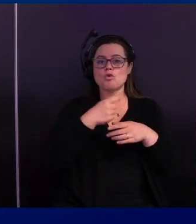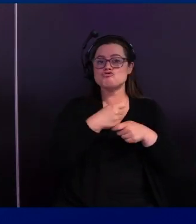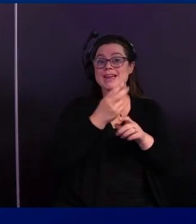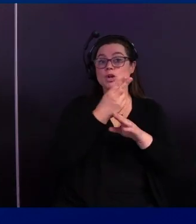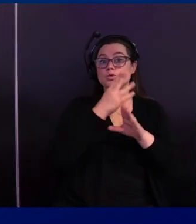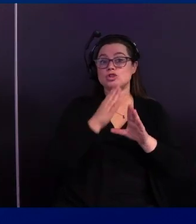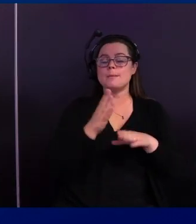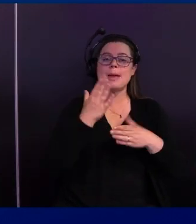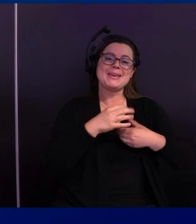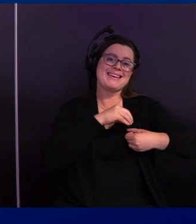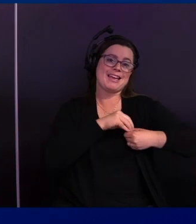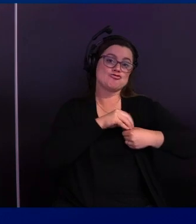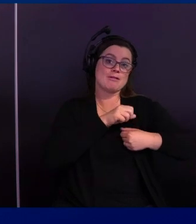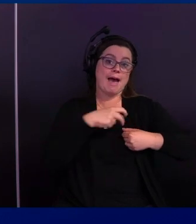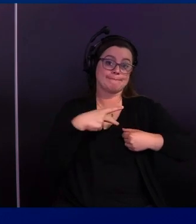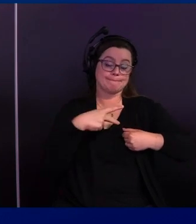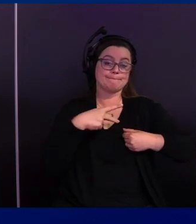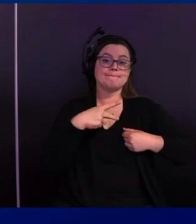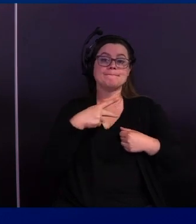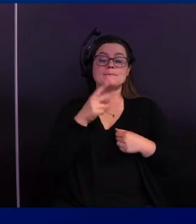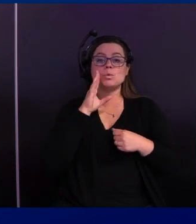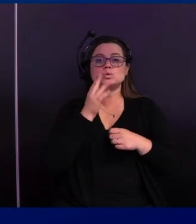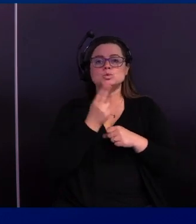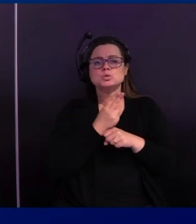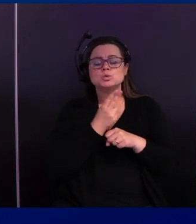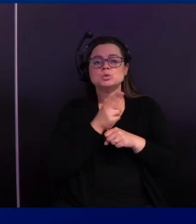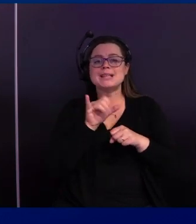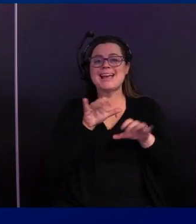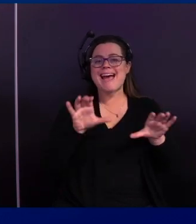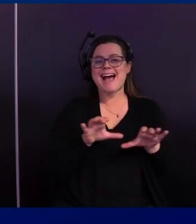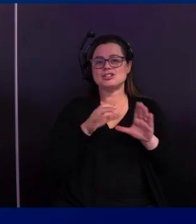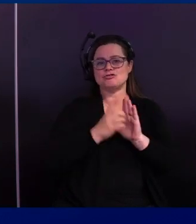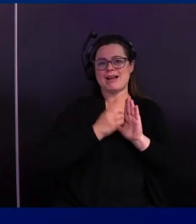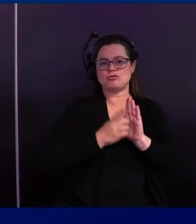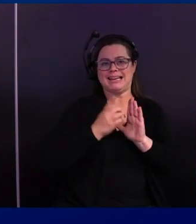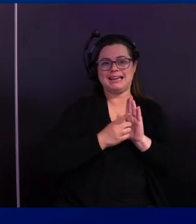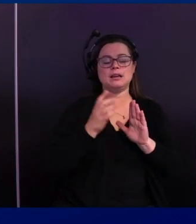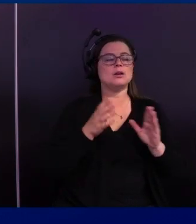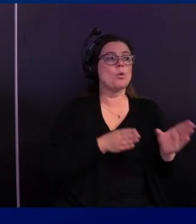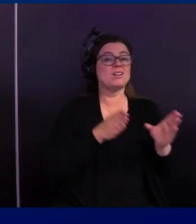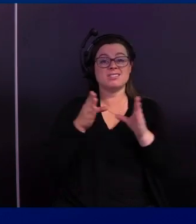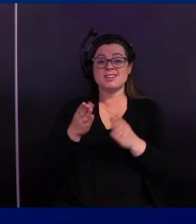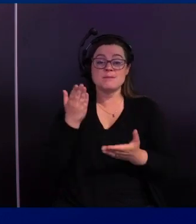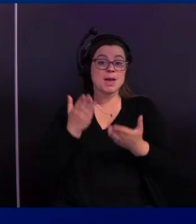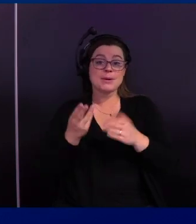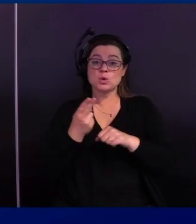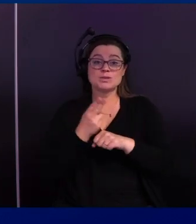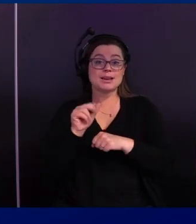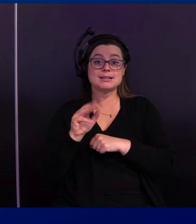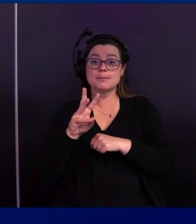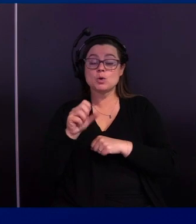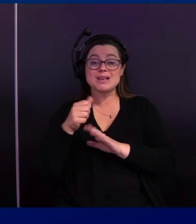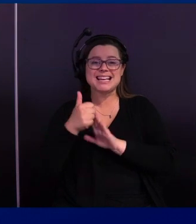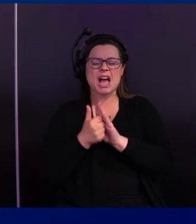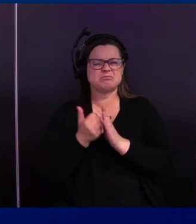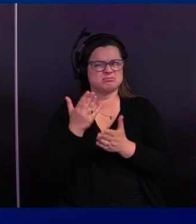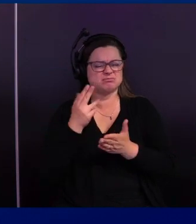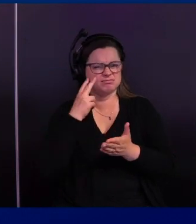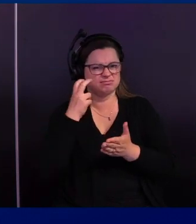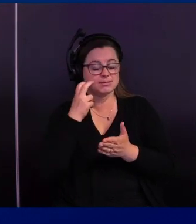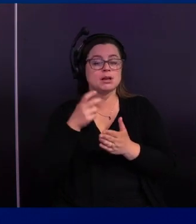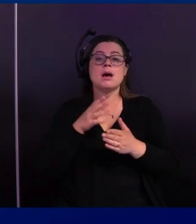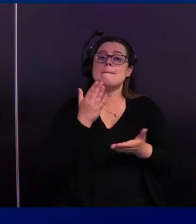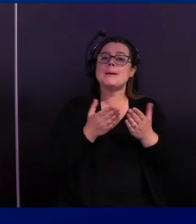it's an internal application using like a Active Directory, or maybe it is using AWS accounts, probably not. Maybe it's